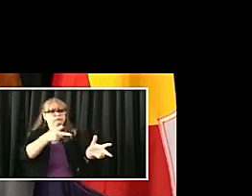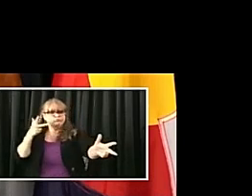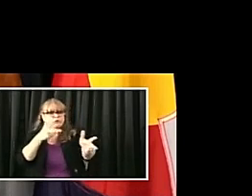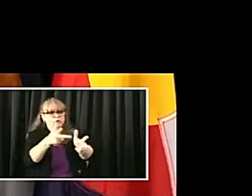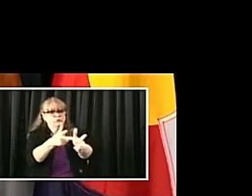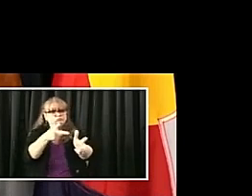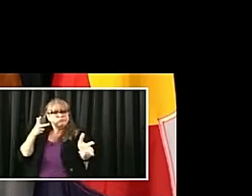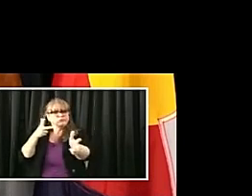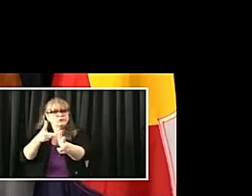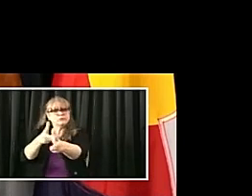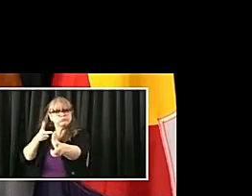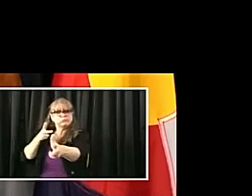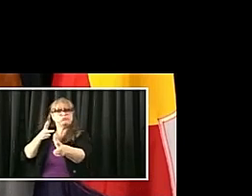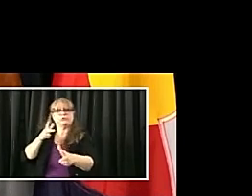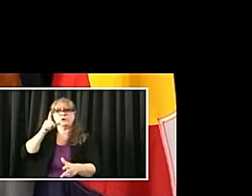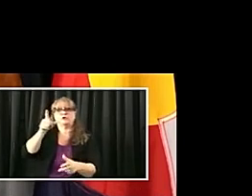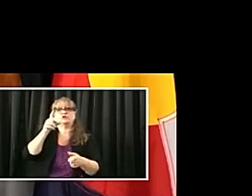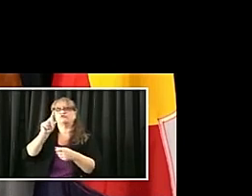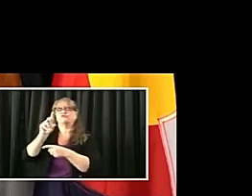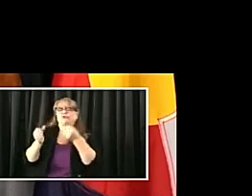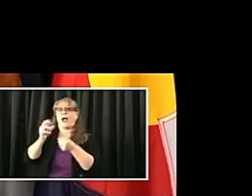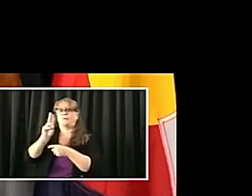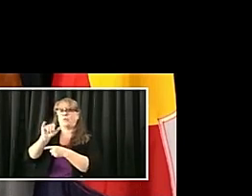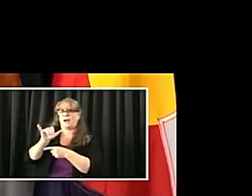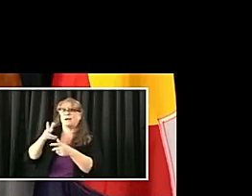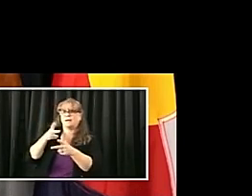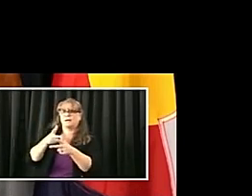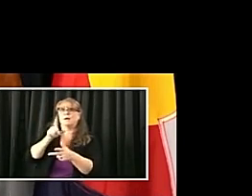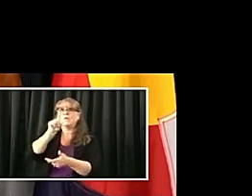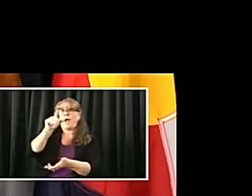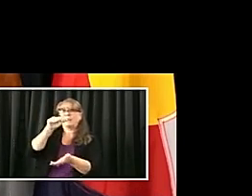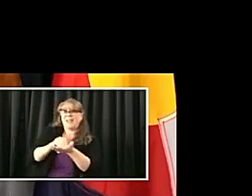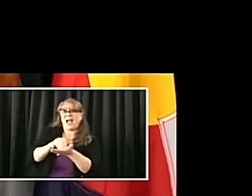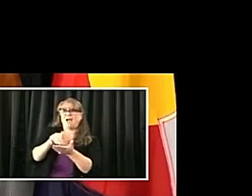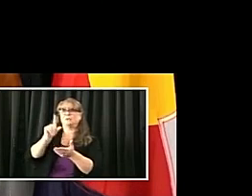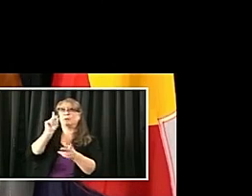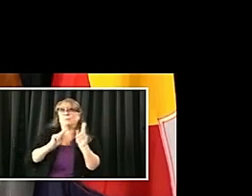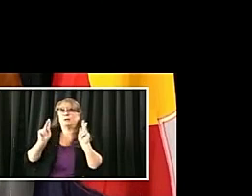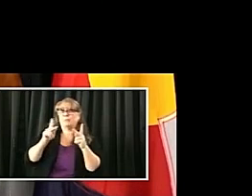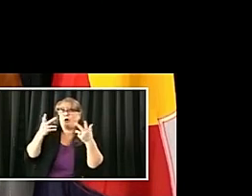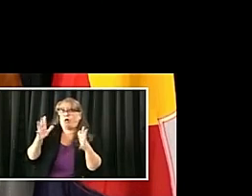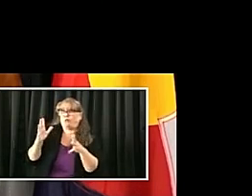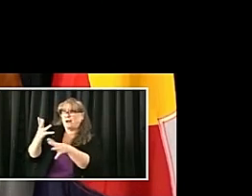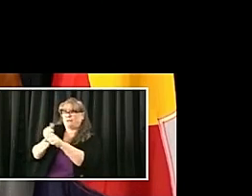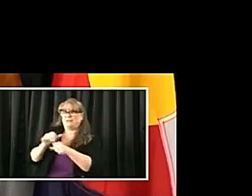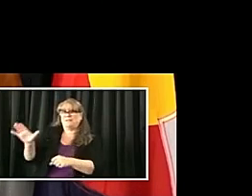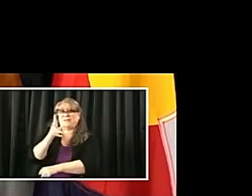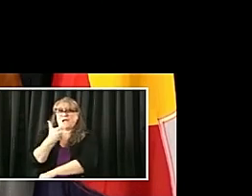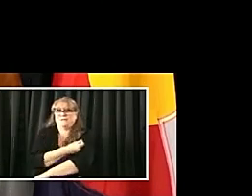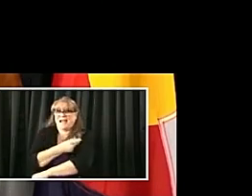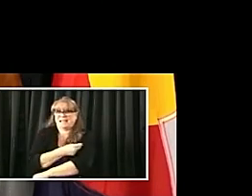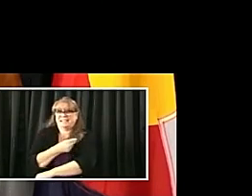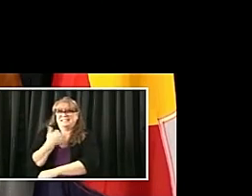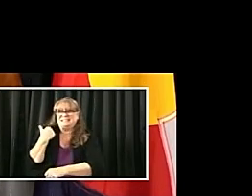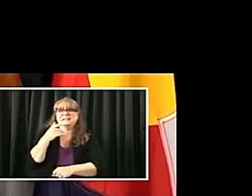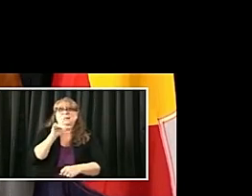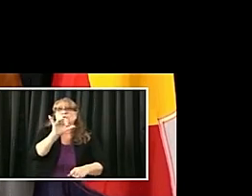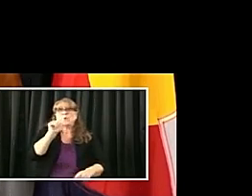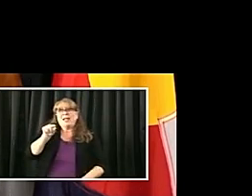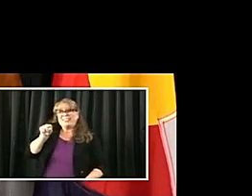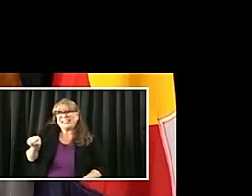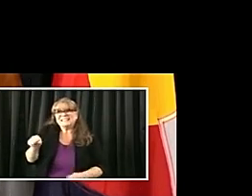run. 1,000 Coloradans over age 70 got vaccinated. This coming weekend, they're going to be doing 10,000 people, which is great. And